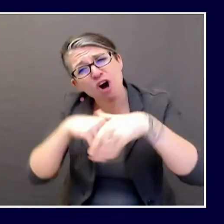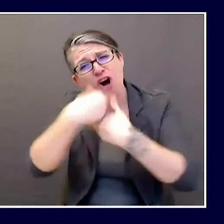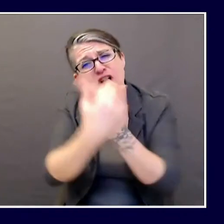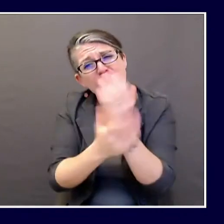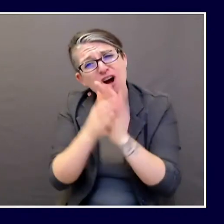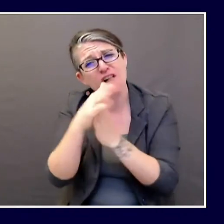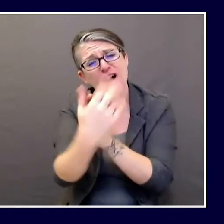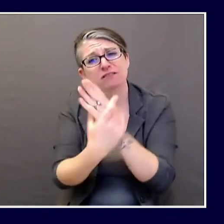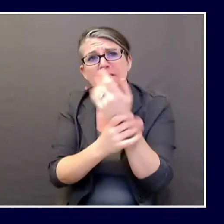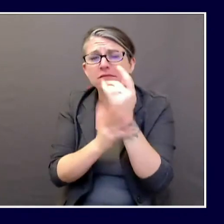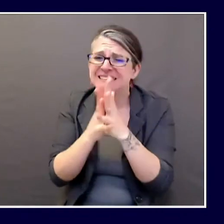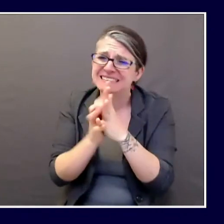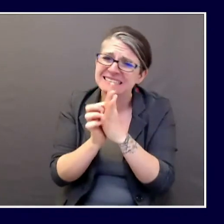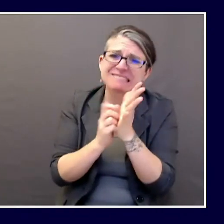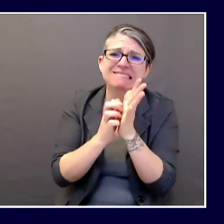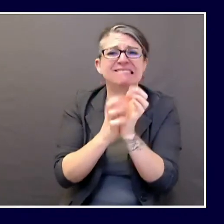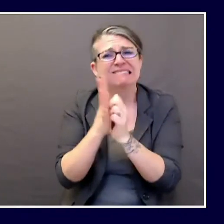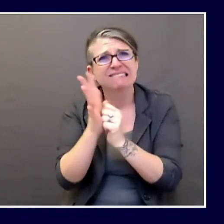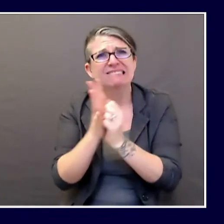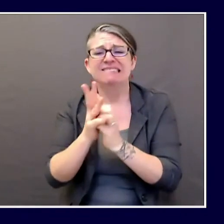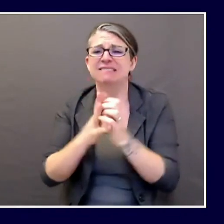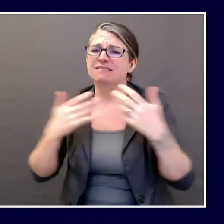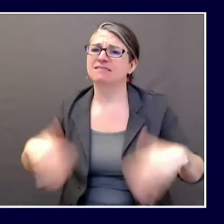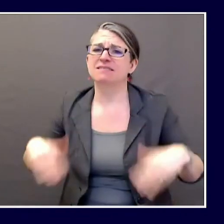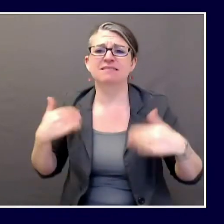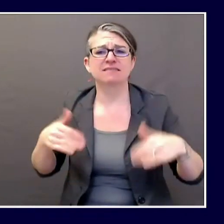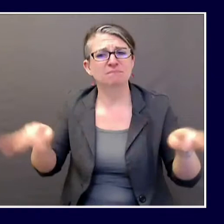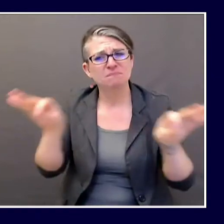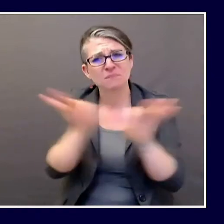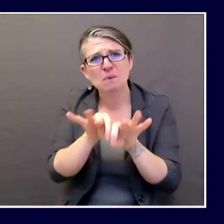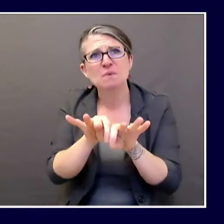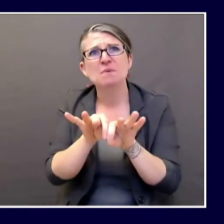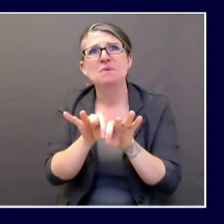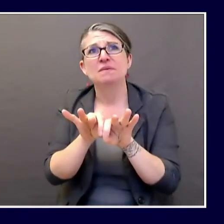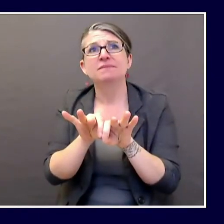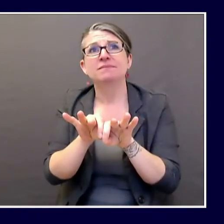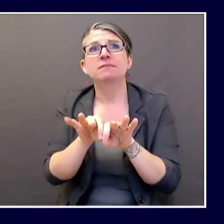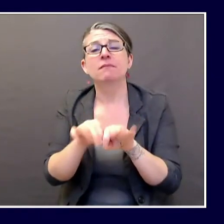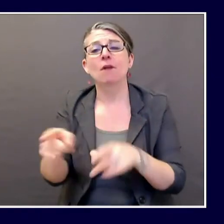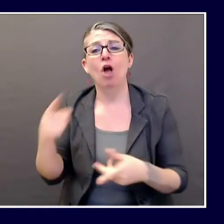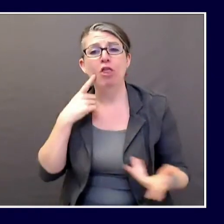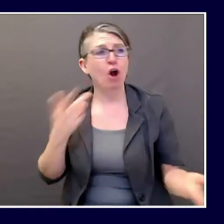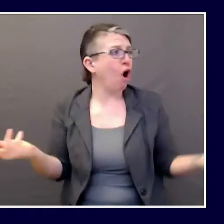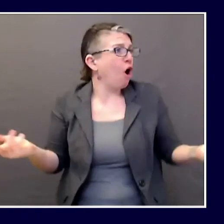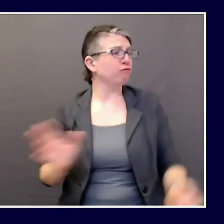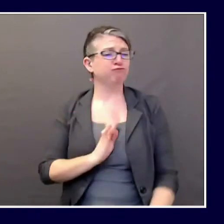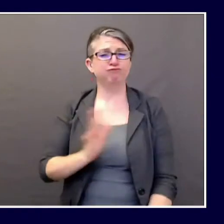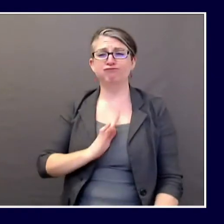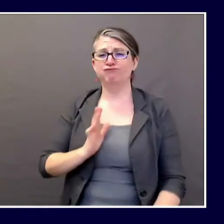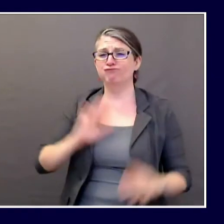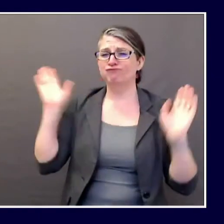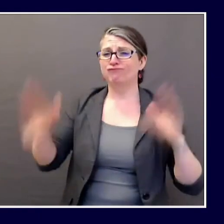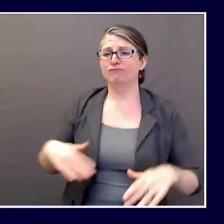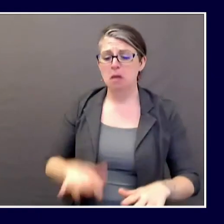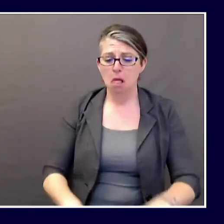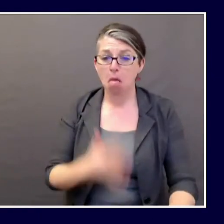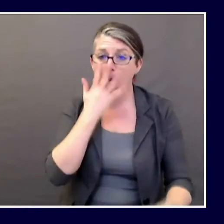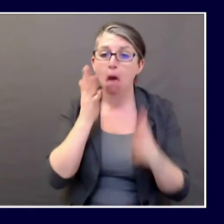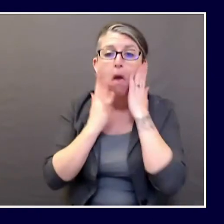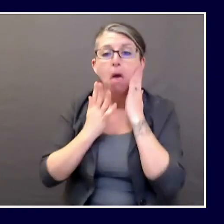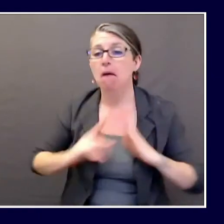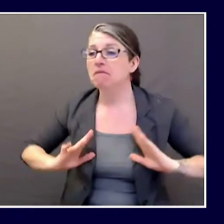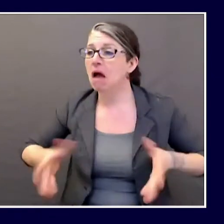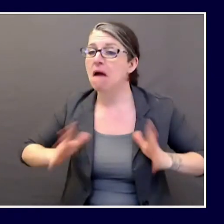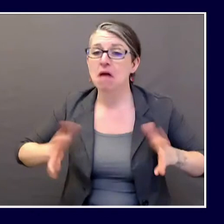practices. They haven't gone away, even though we're making progress on vaccines. And in particular, if you happen to be in Piscataquis